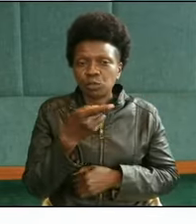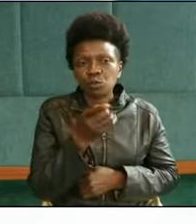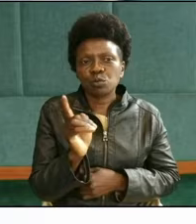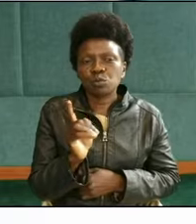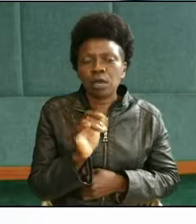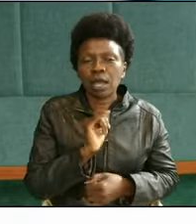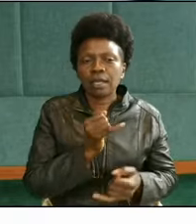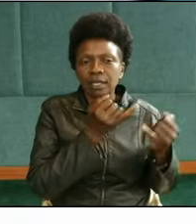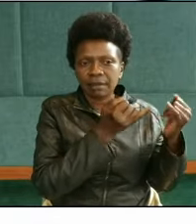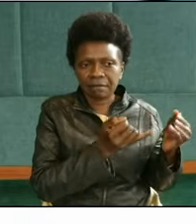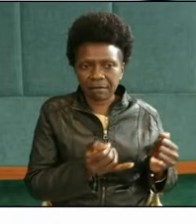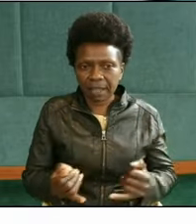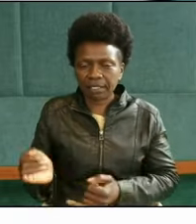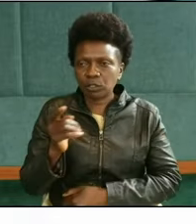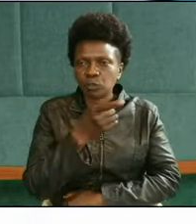I invite you